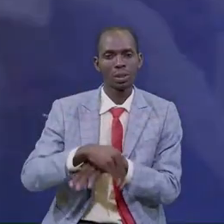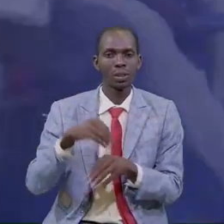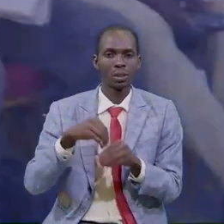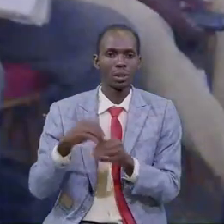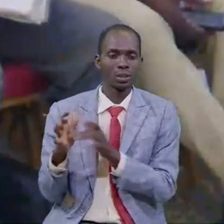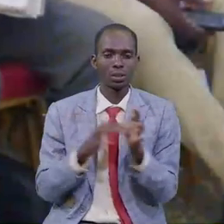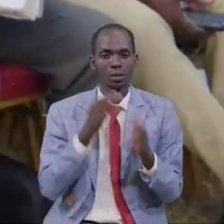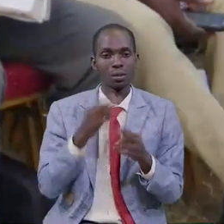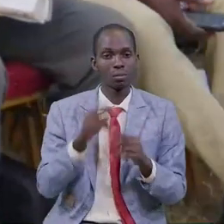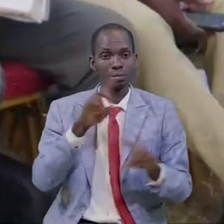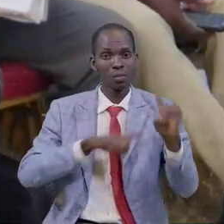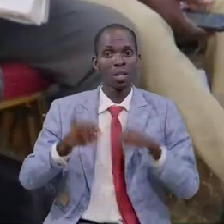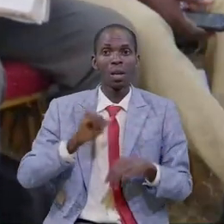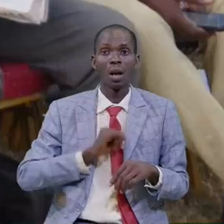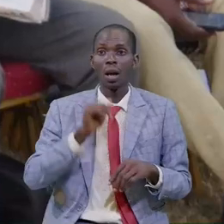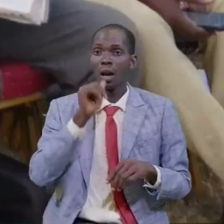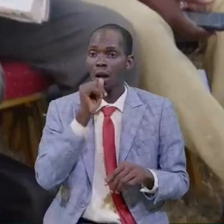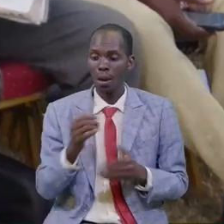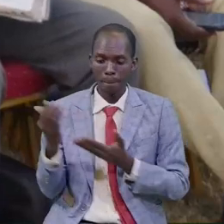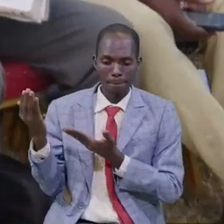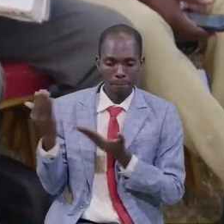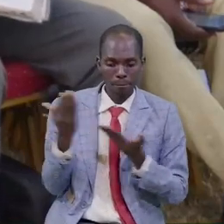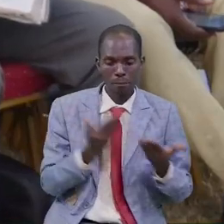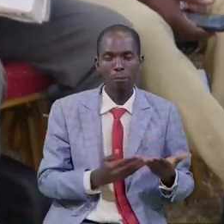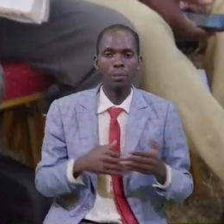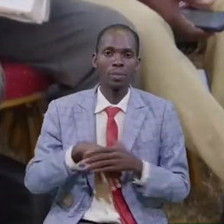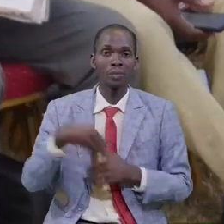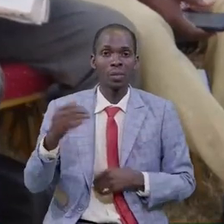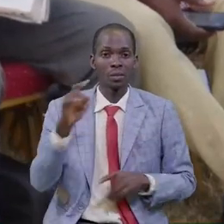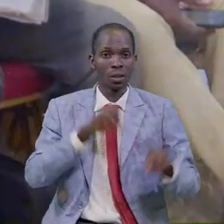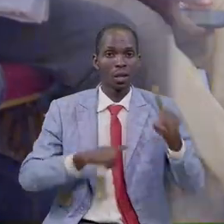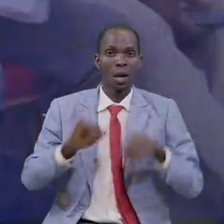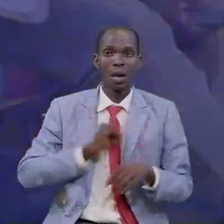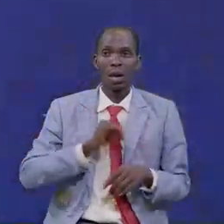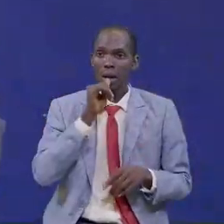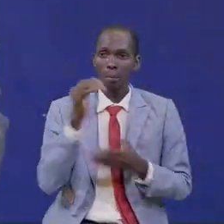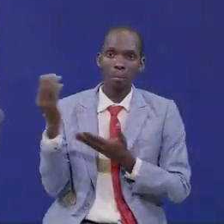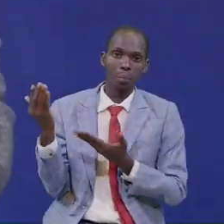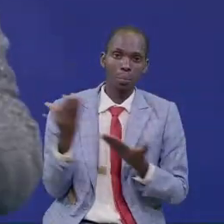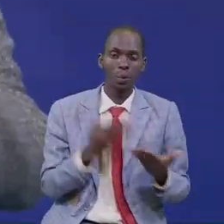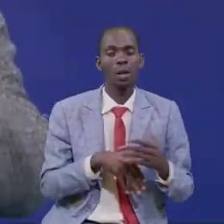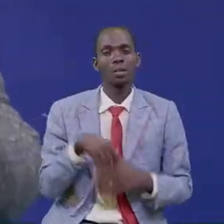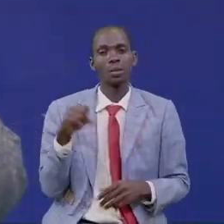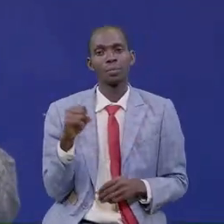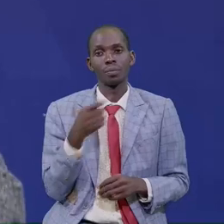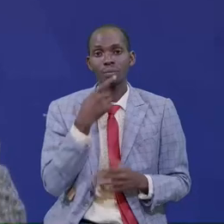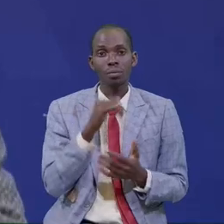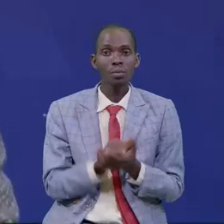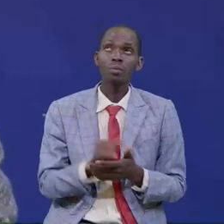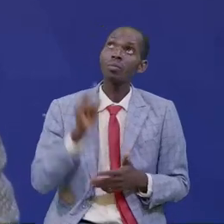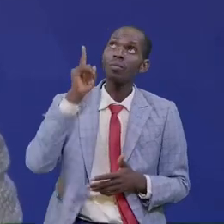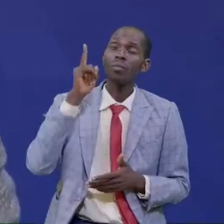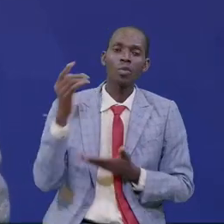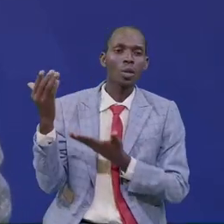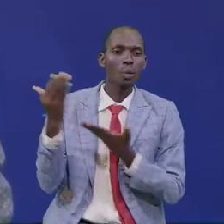ce soir. I am brought out. J'en suis sorti. He says he brought them forth also